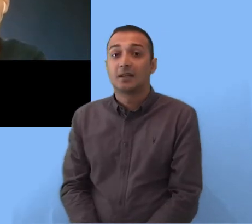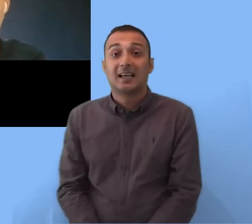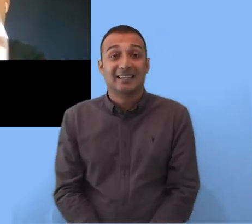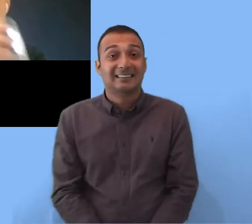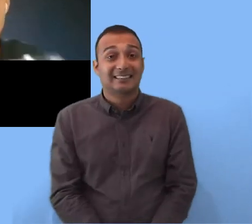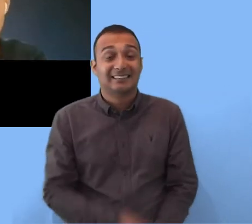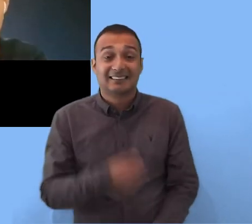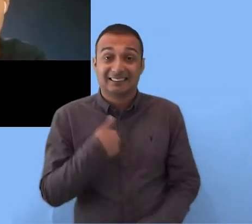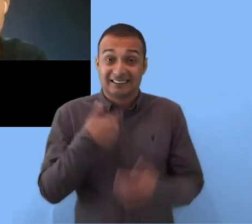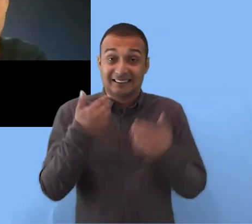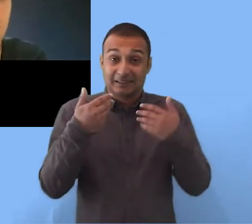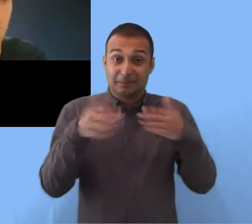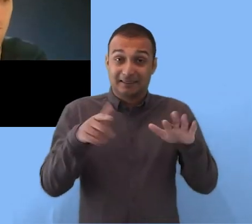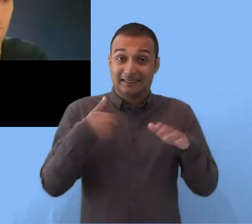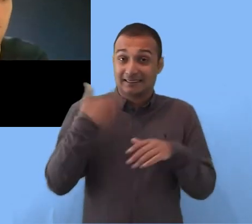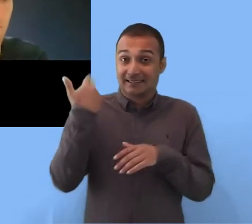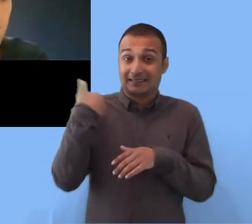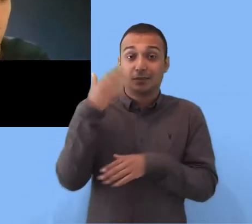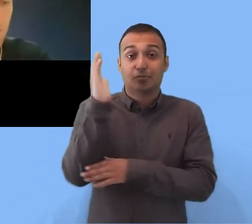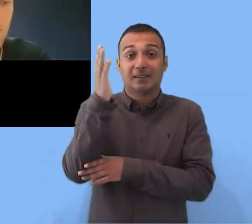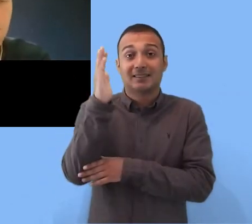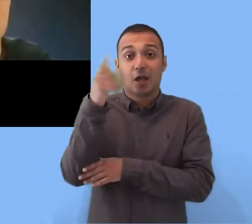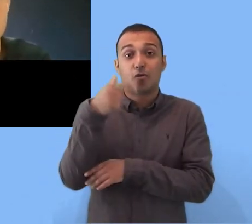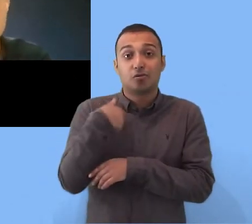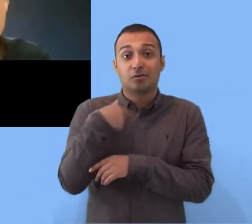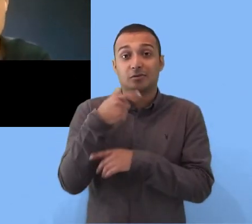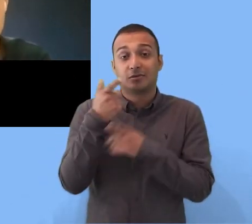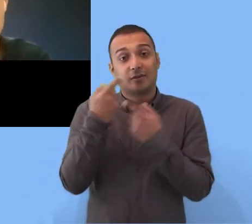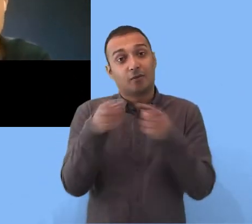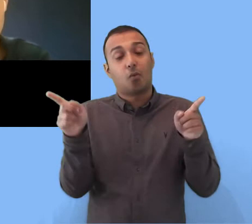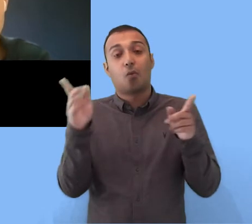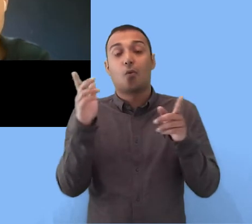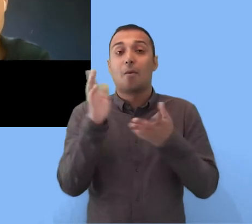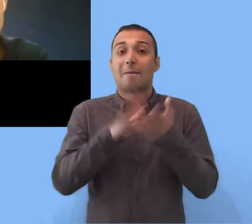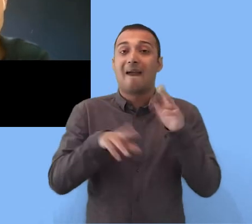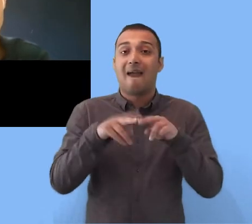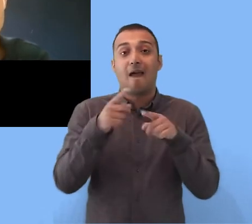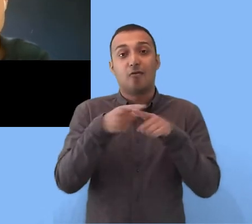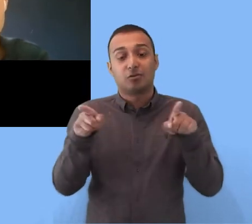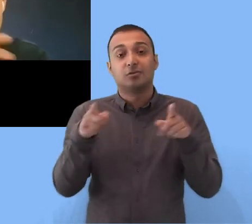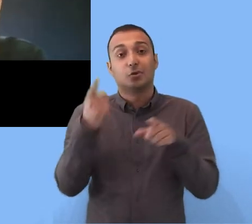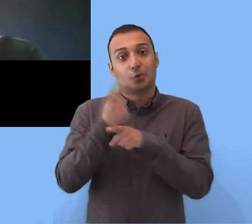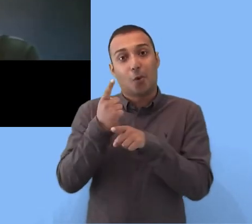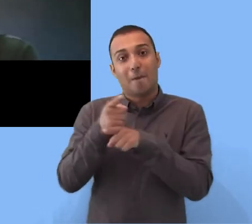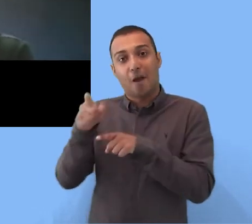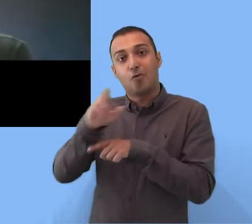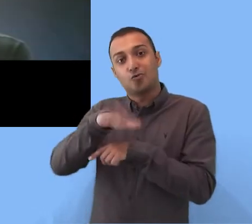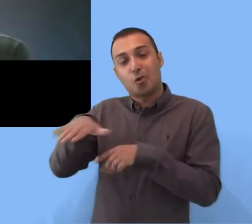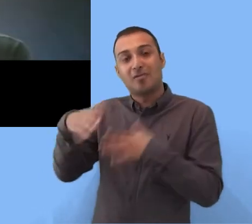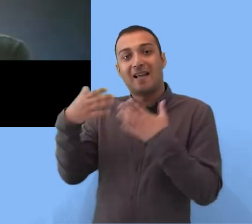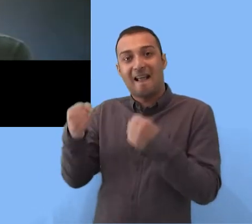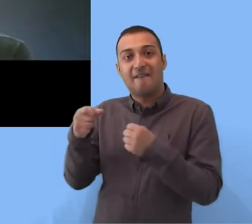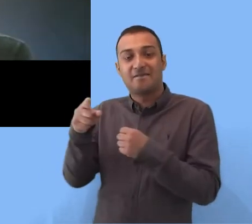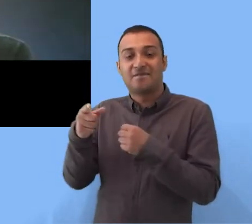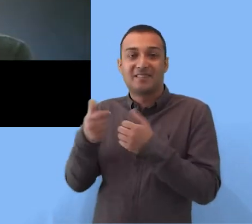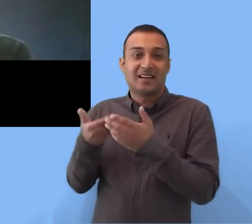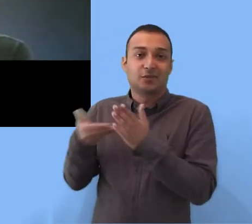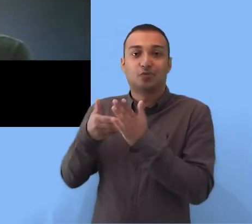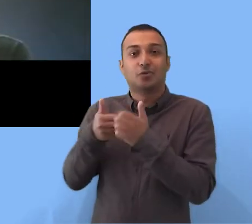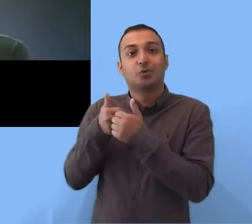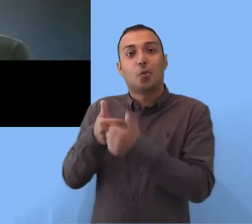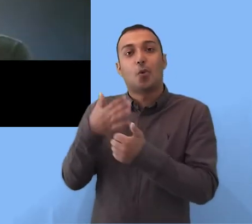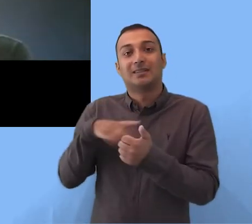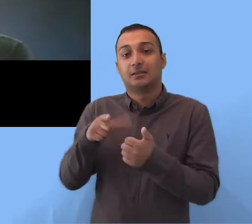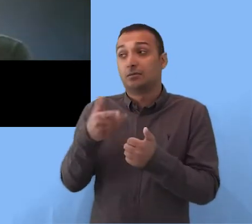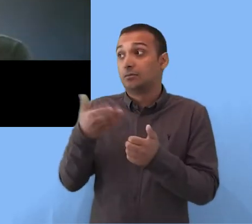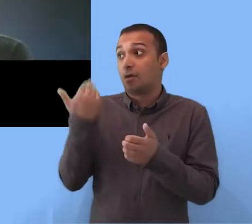children with particular needs, and working in I just came from working in a specialist school for like the